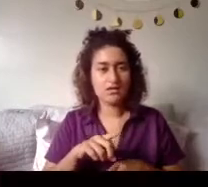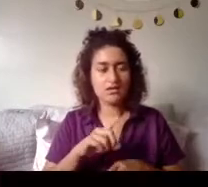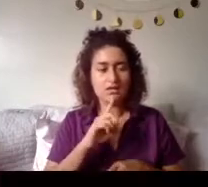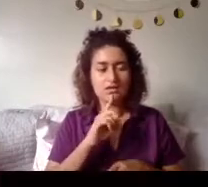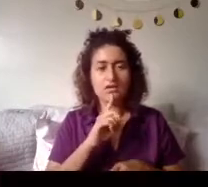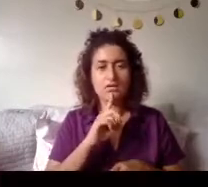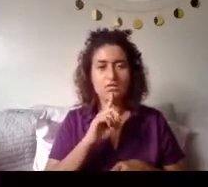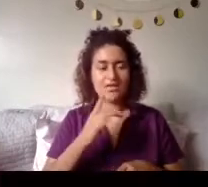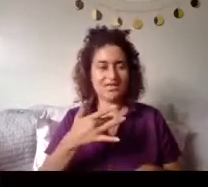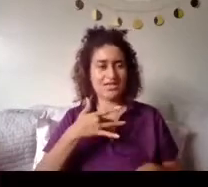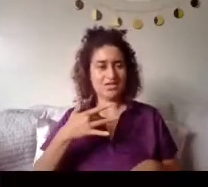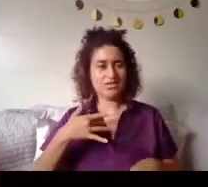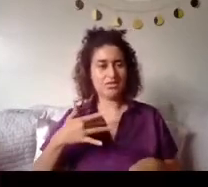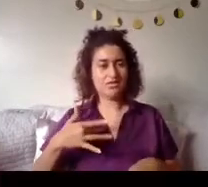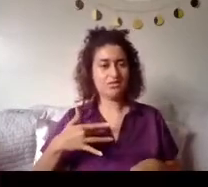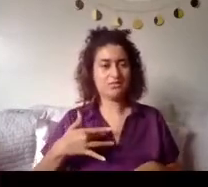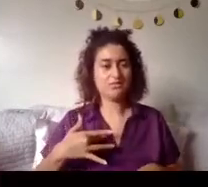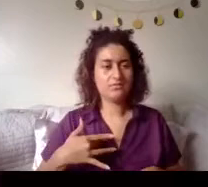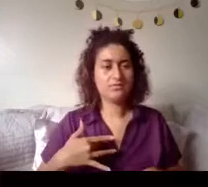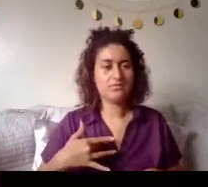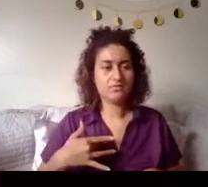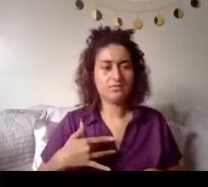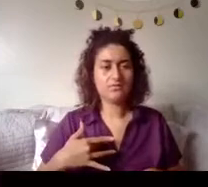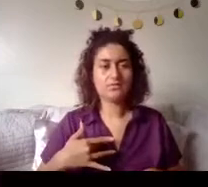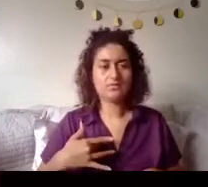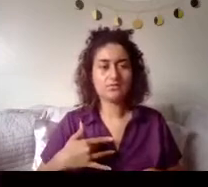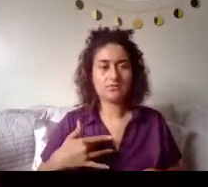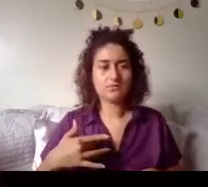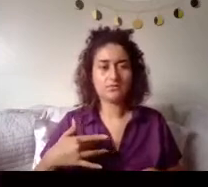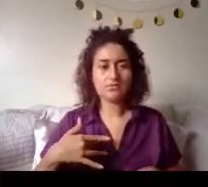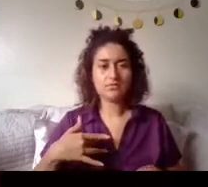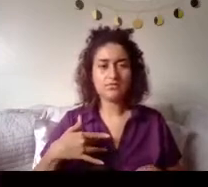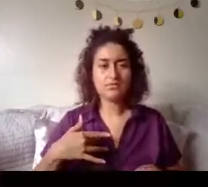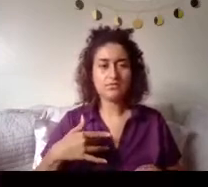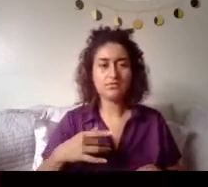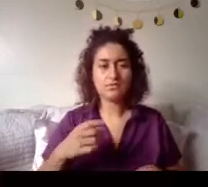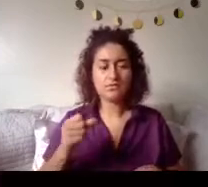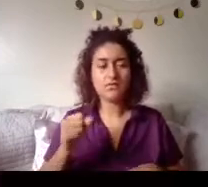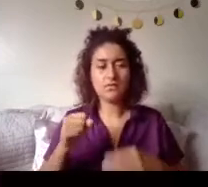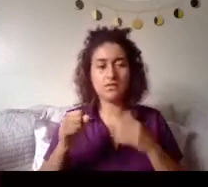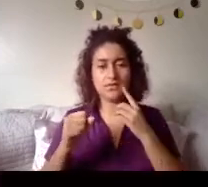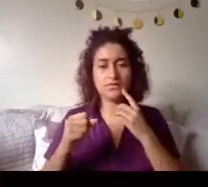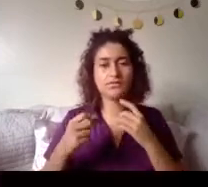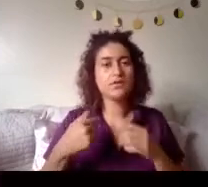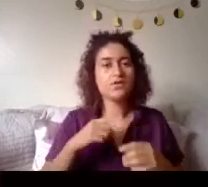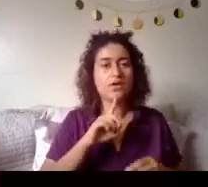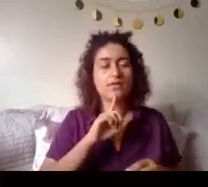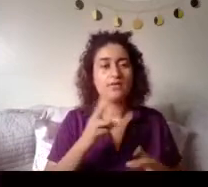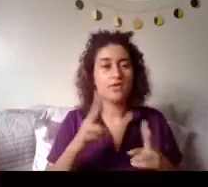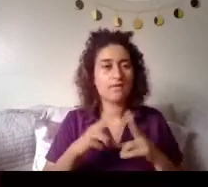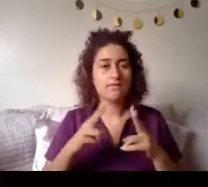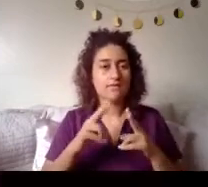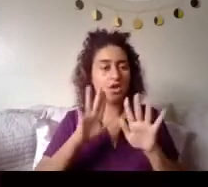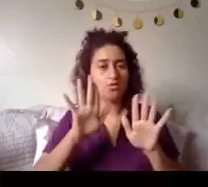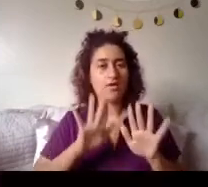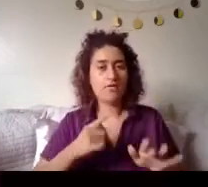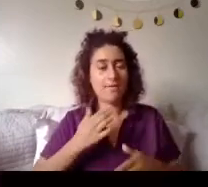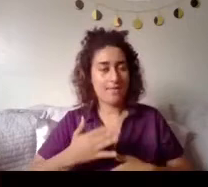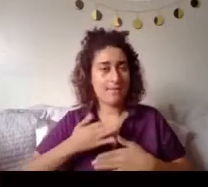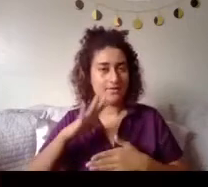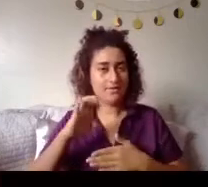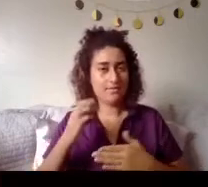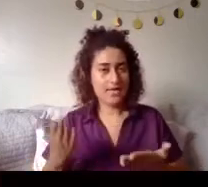work always does, especially in this moment. So I'm very grateful. I'm happy to be